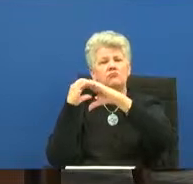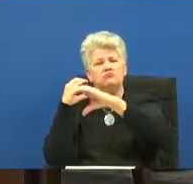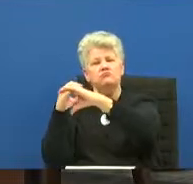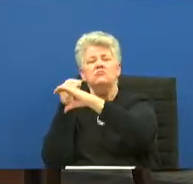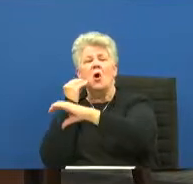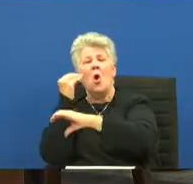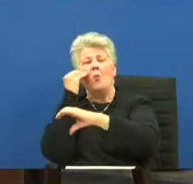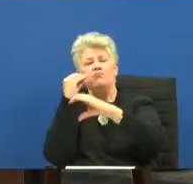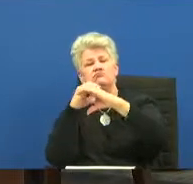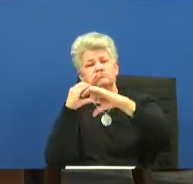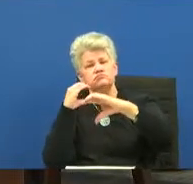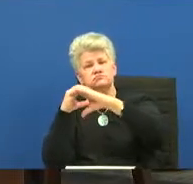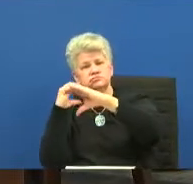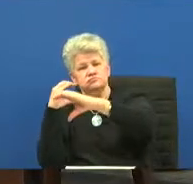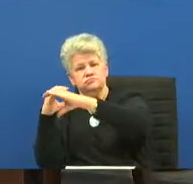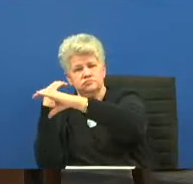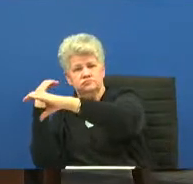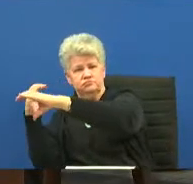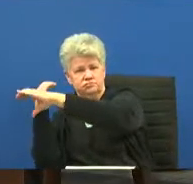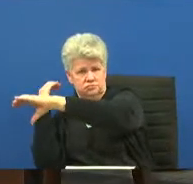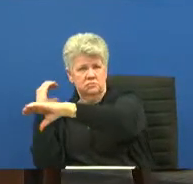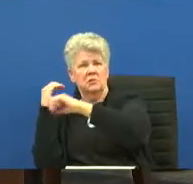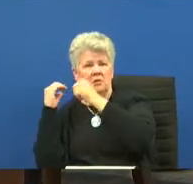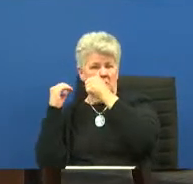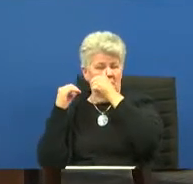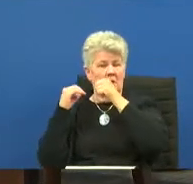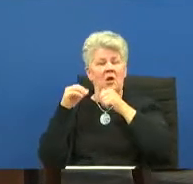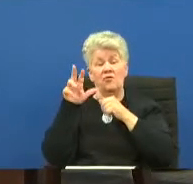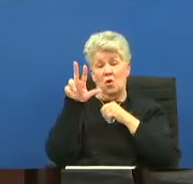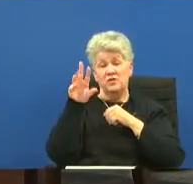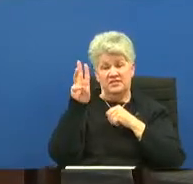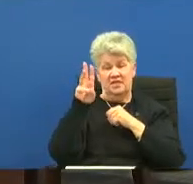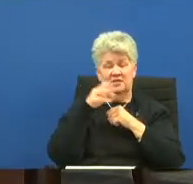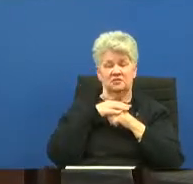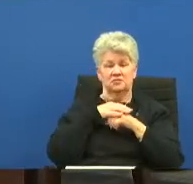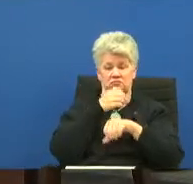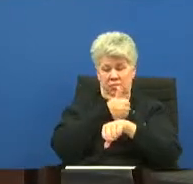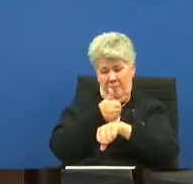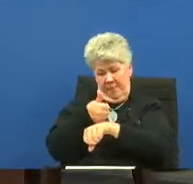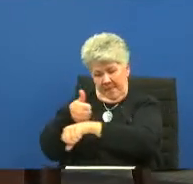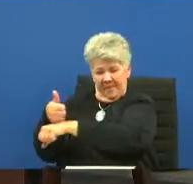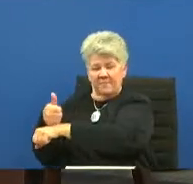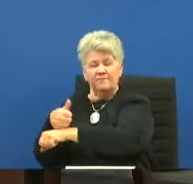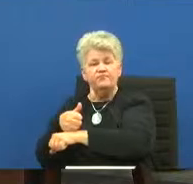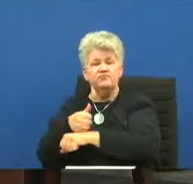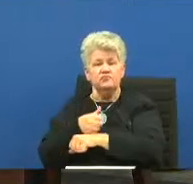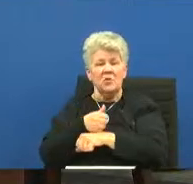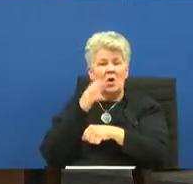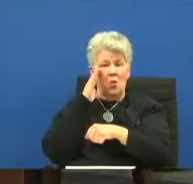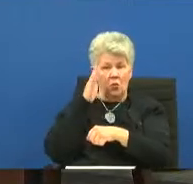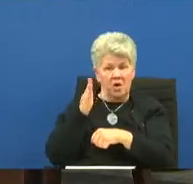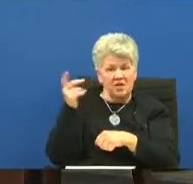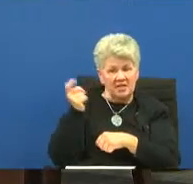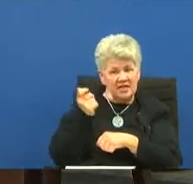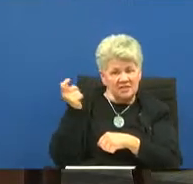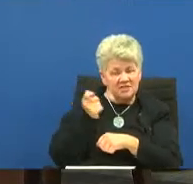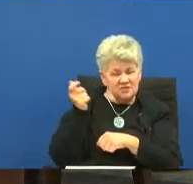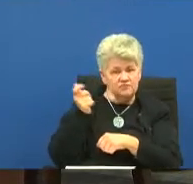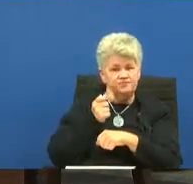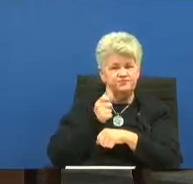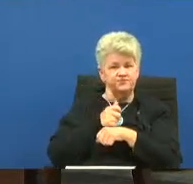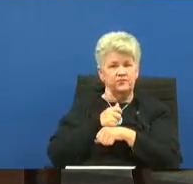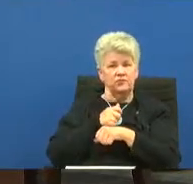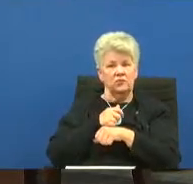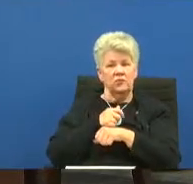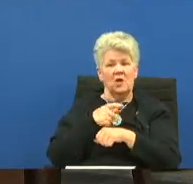for 1 year minimum leases. They will be furnished. The park will have the mobile home park